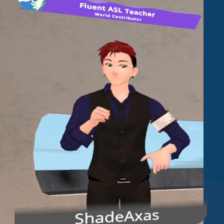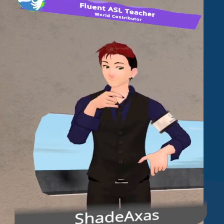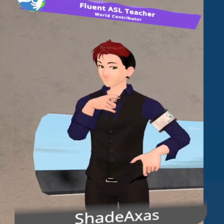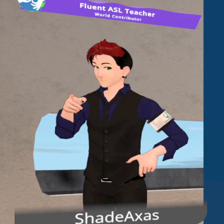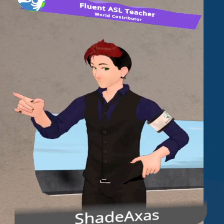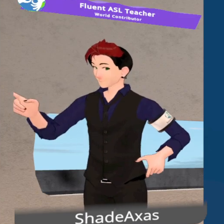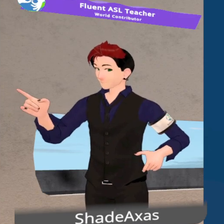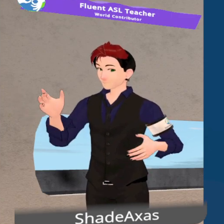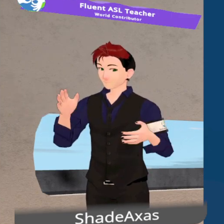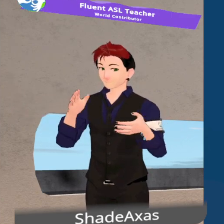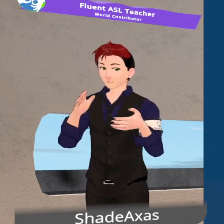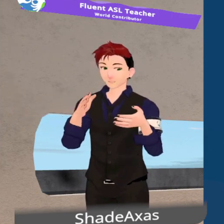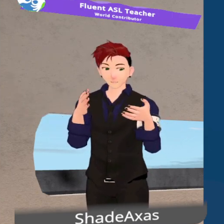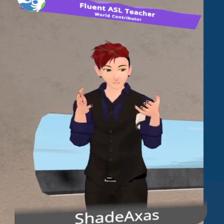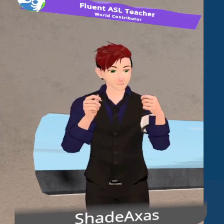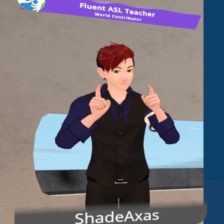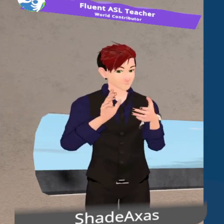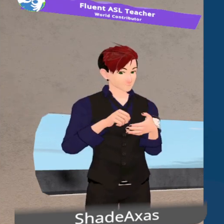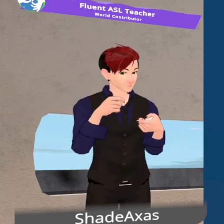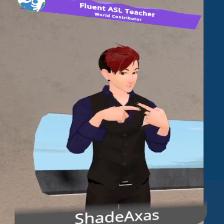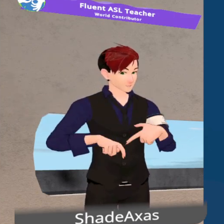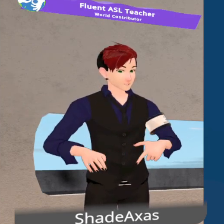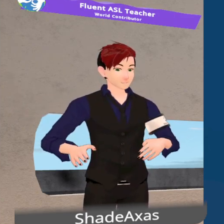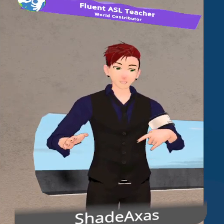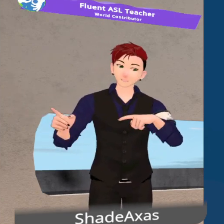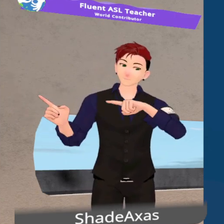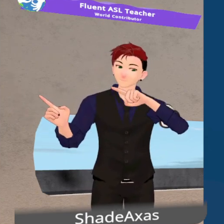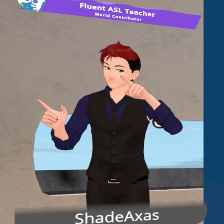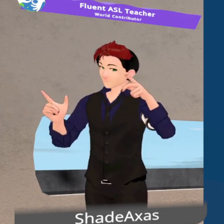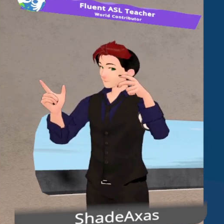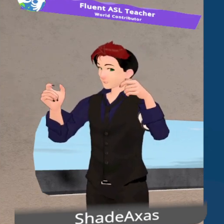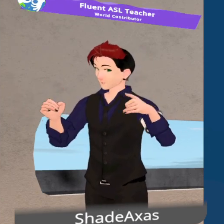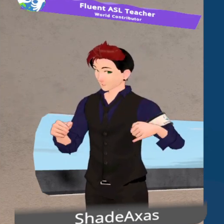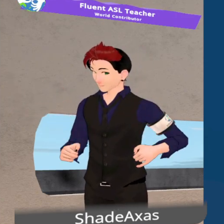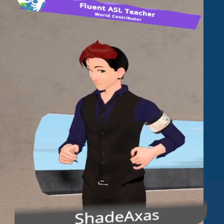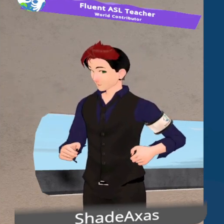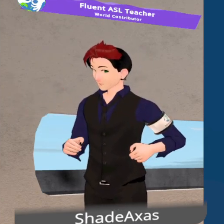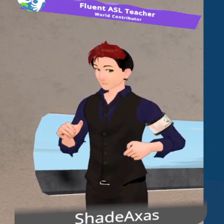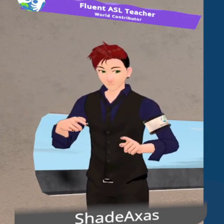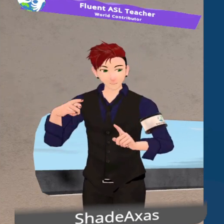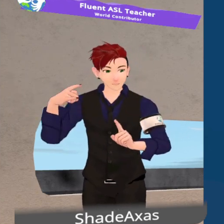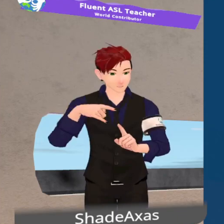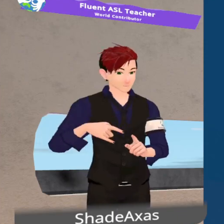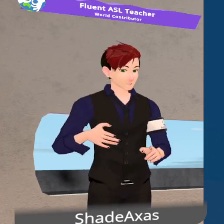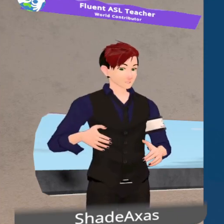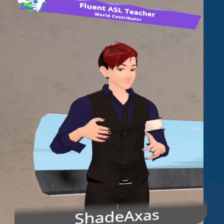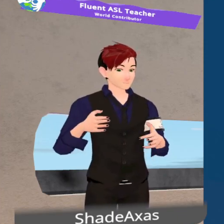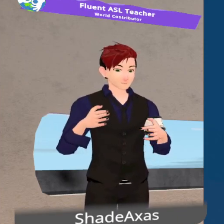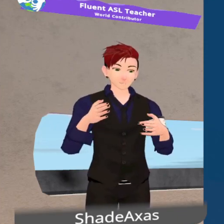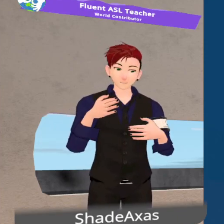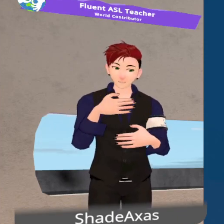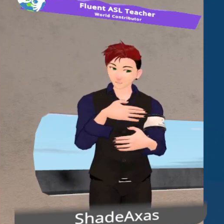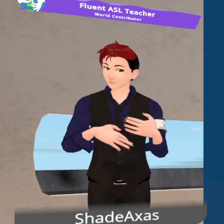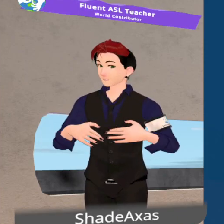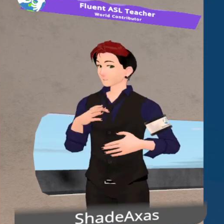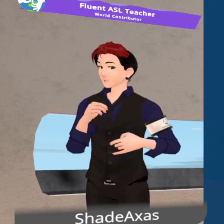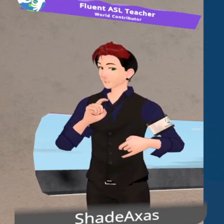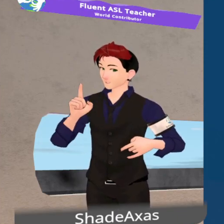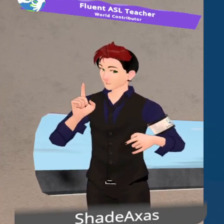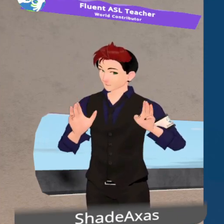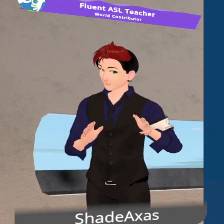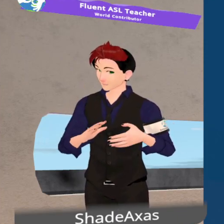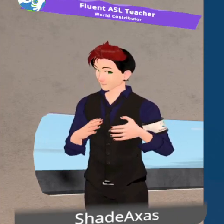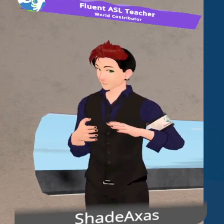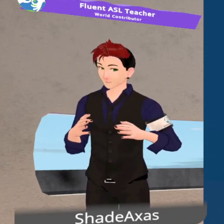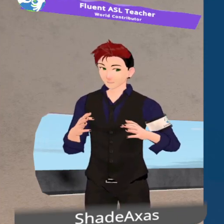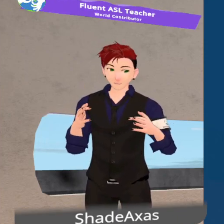So, you guys want to go learn sign? Go do it. That's the point, is to actually interact